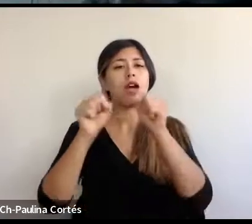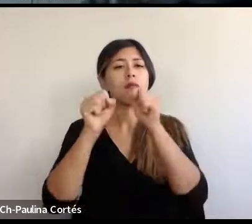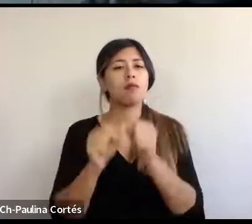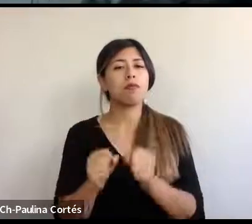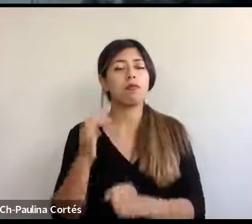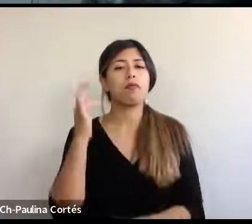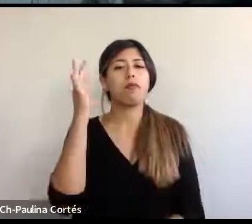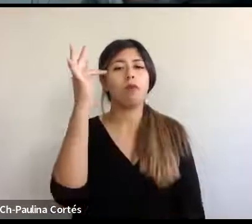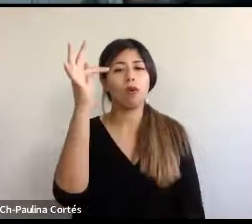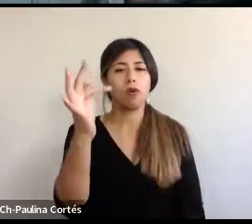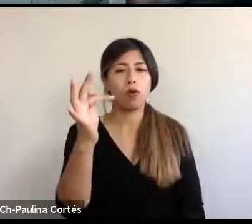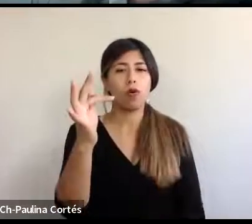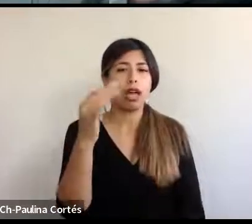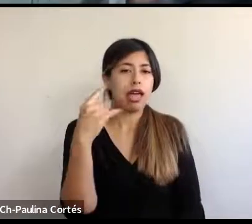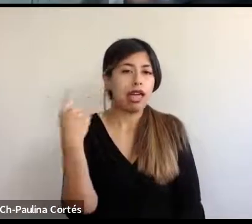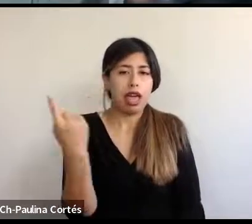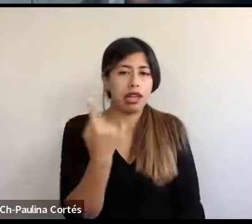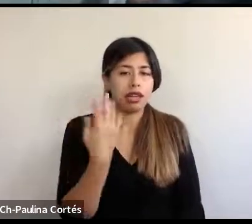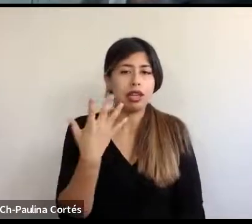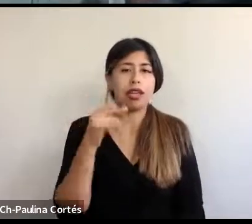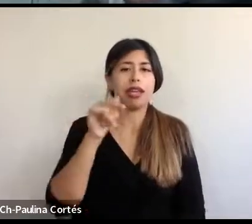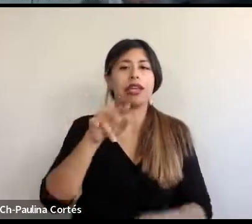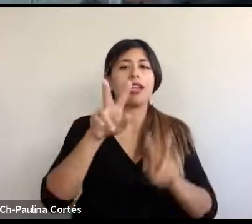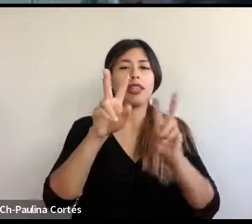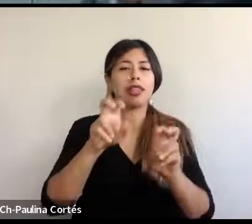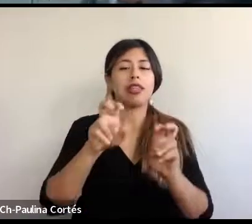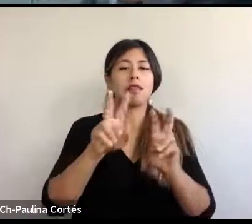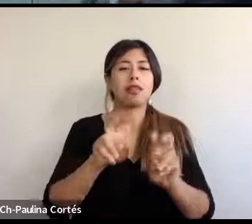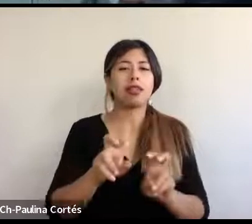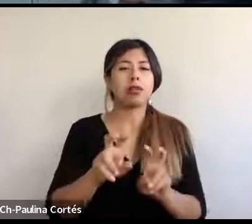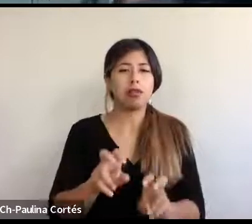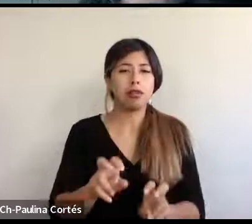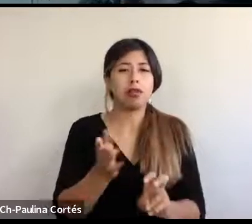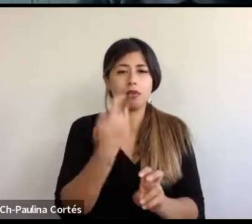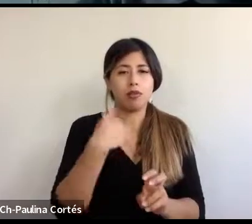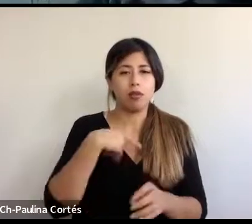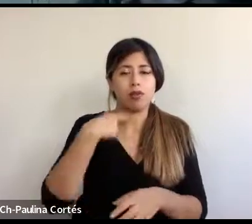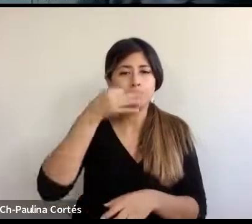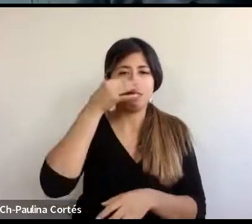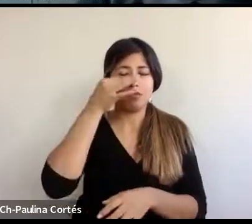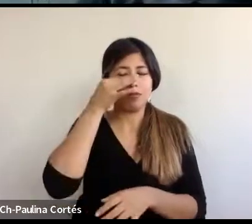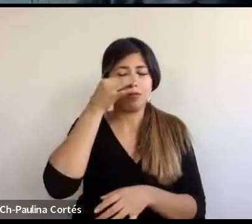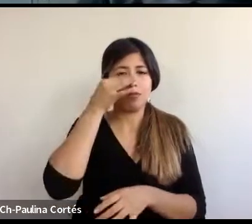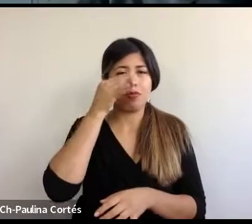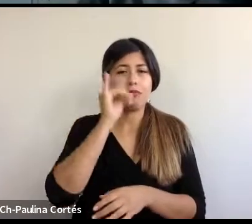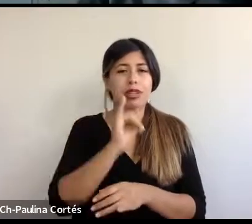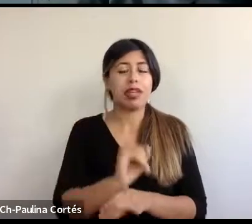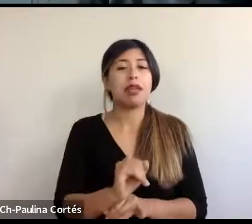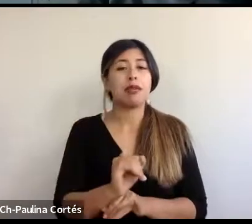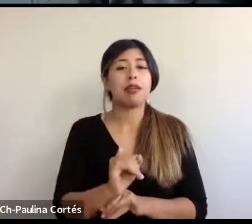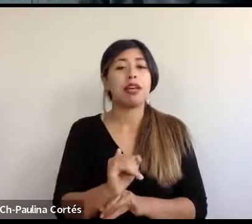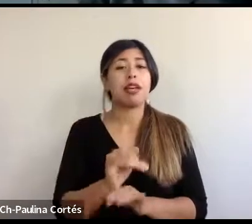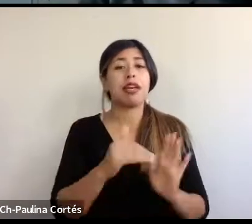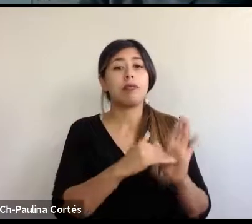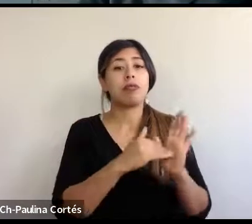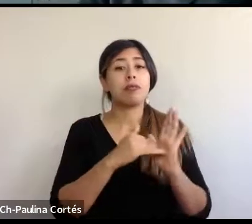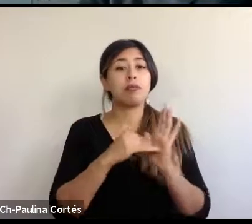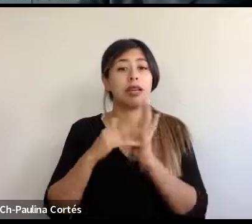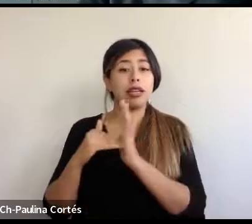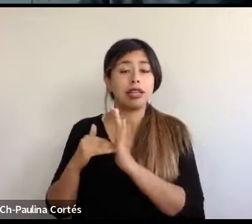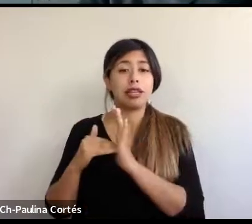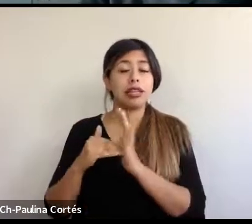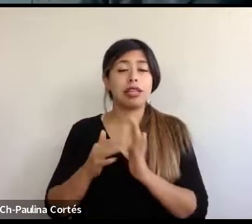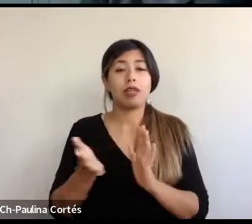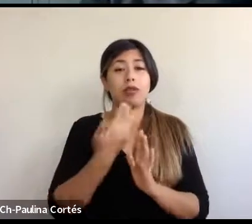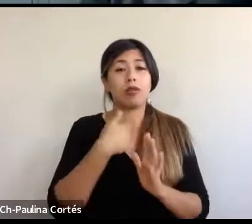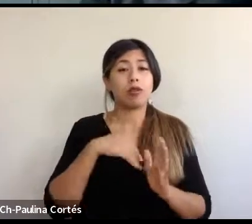sections, and we will also maintain our virtual reality section. We should choose 6